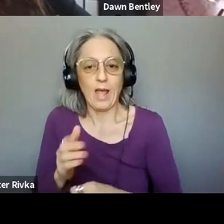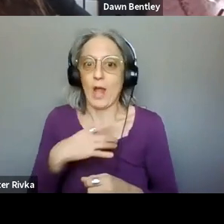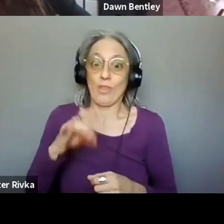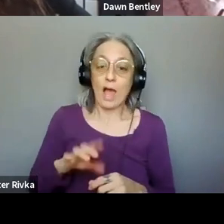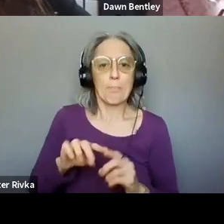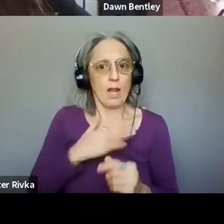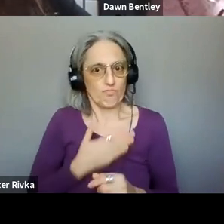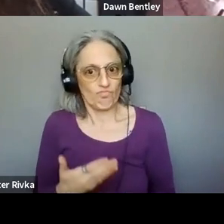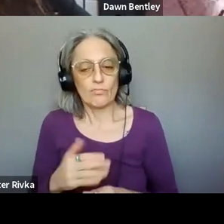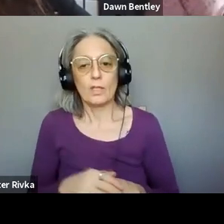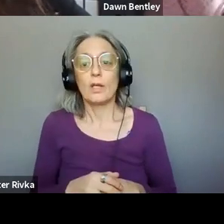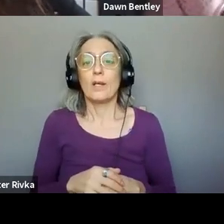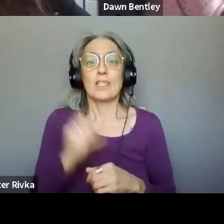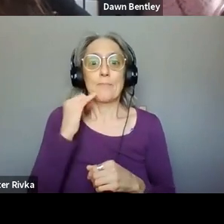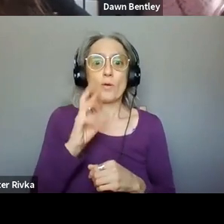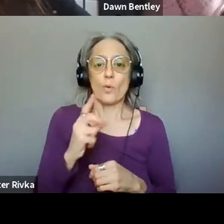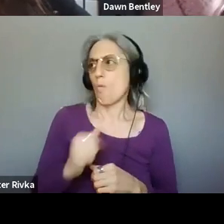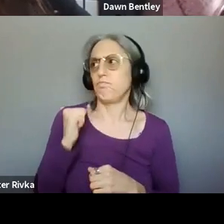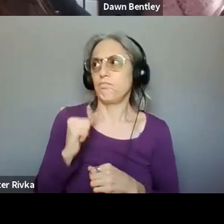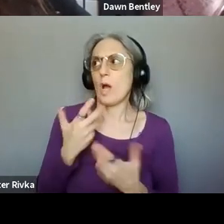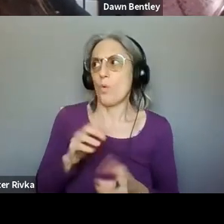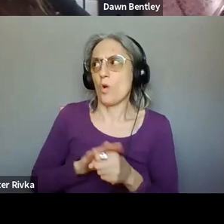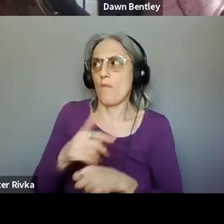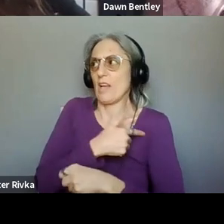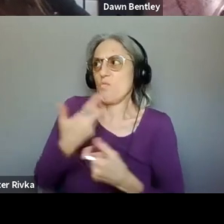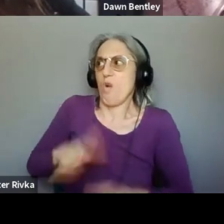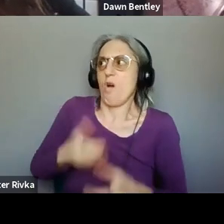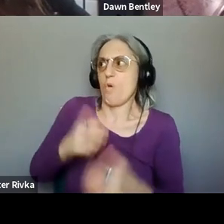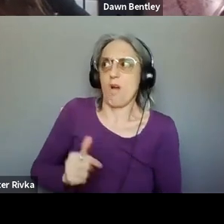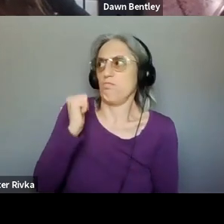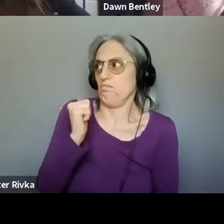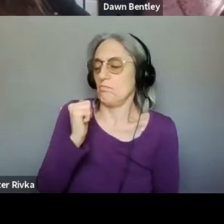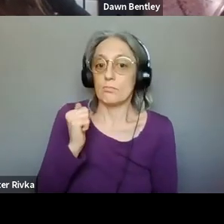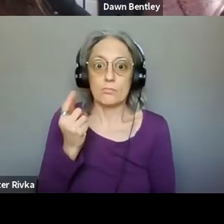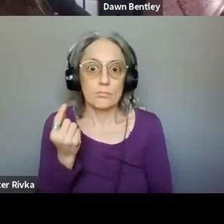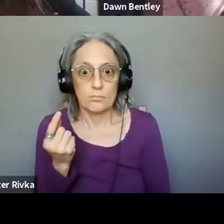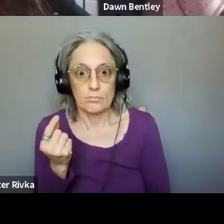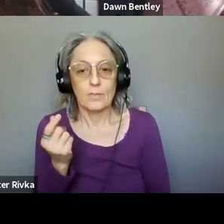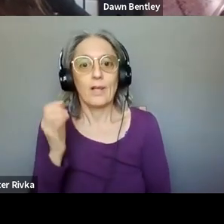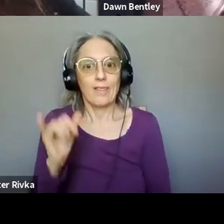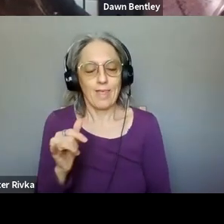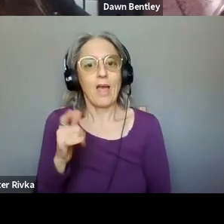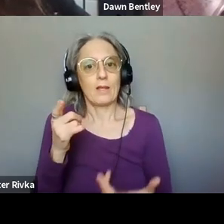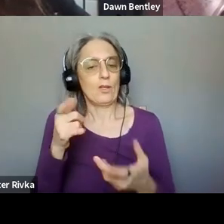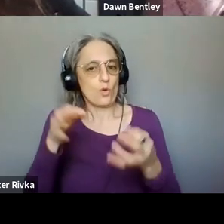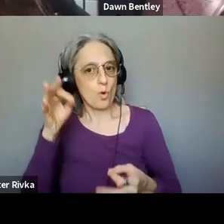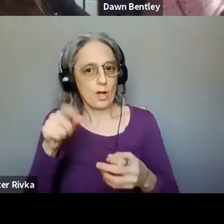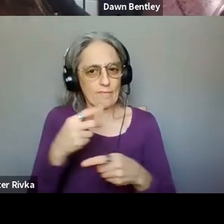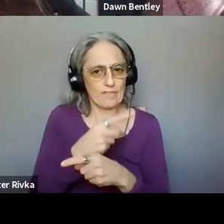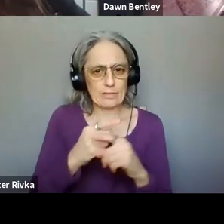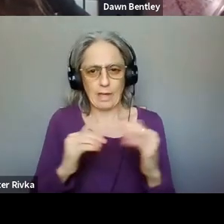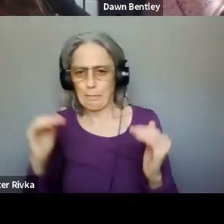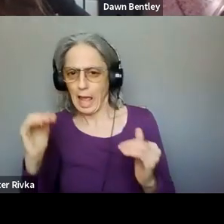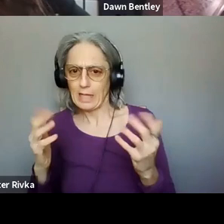ward says, you know, I'm not getting one. I'm not going to do it. Those are the balancing things that come up that you just have to make the call.